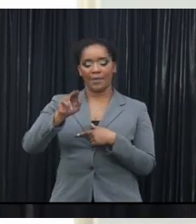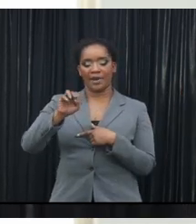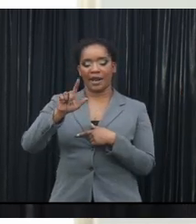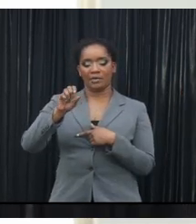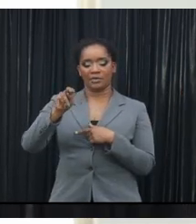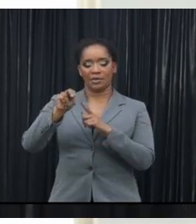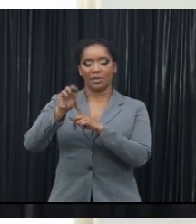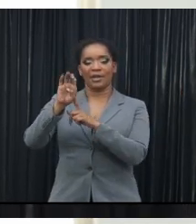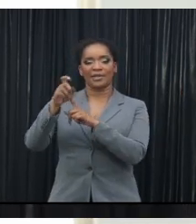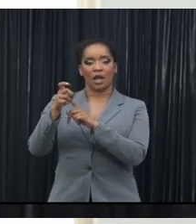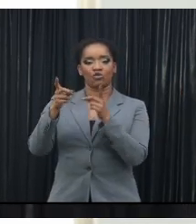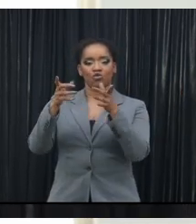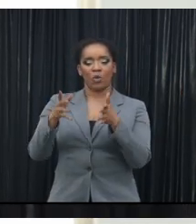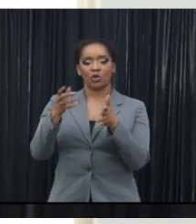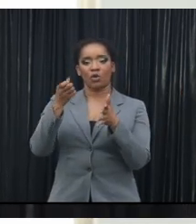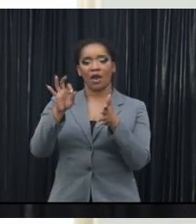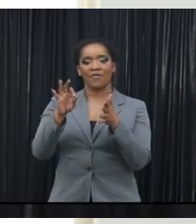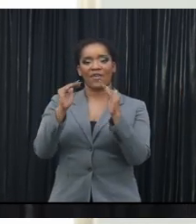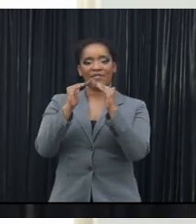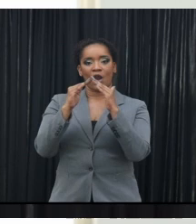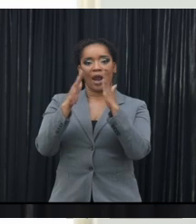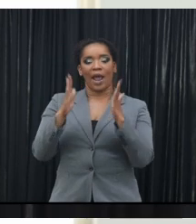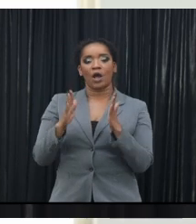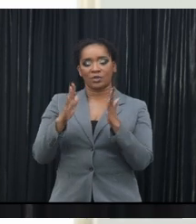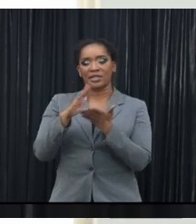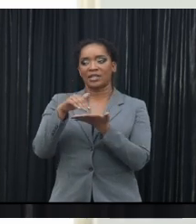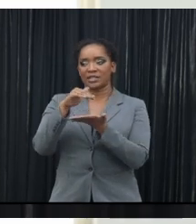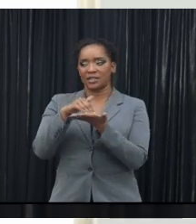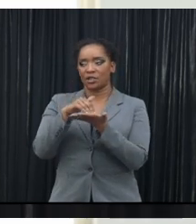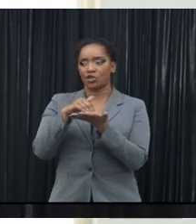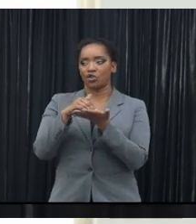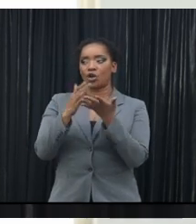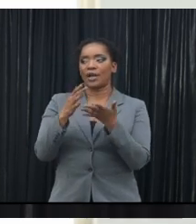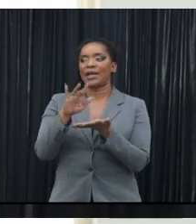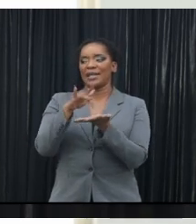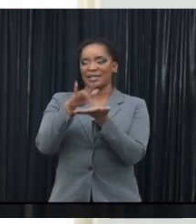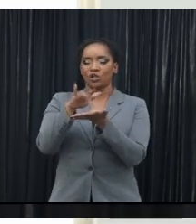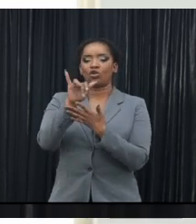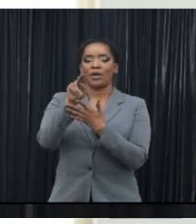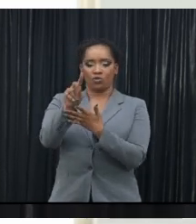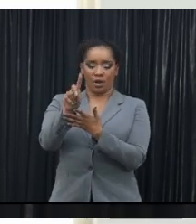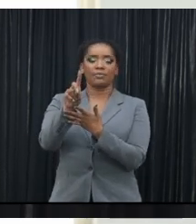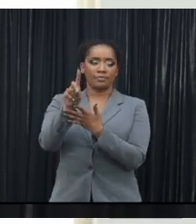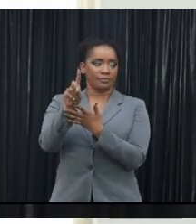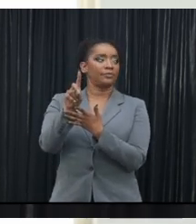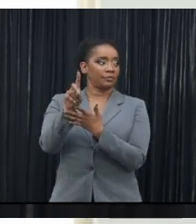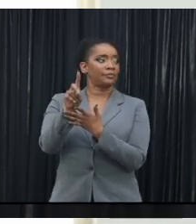the Executive Director of the Fair Housing Center of Central Indiana, joining us all the way from Indiana. In the